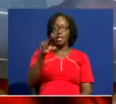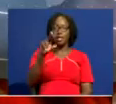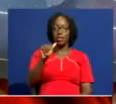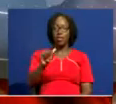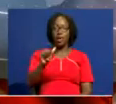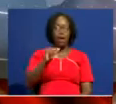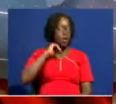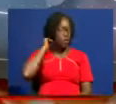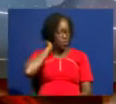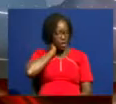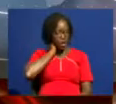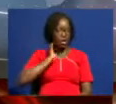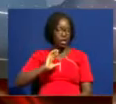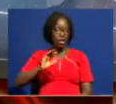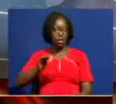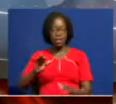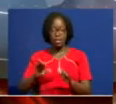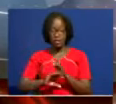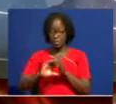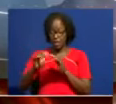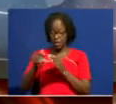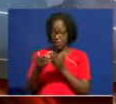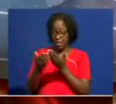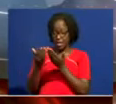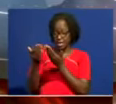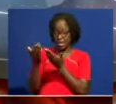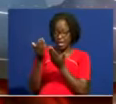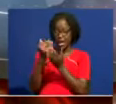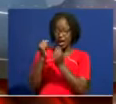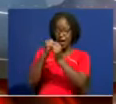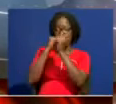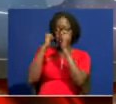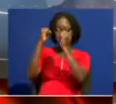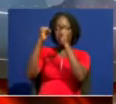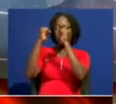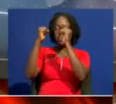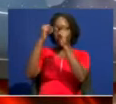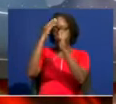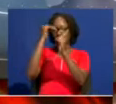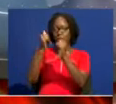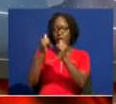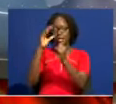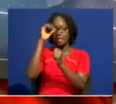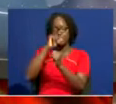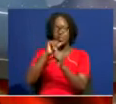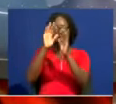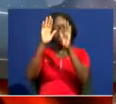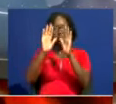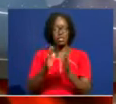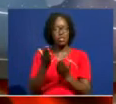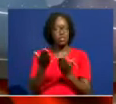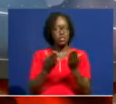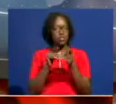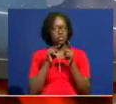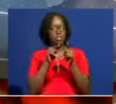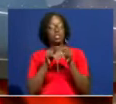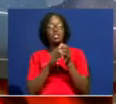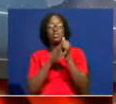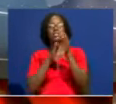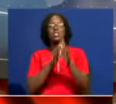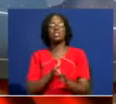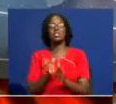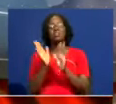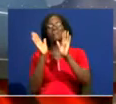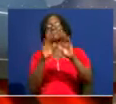residents of Maragwa sub-county in Murang'a County have protested due to lack of essential services and accused their leaders of